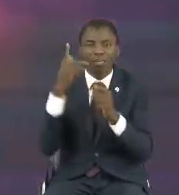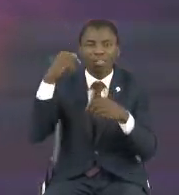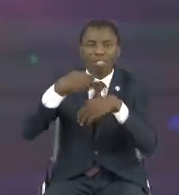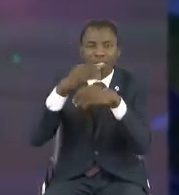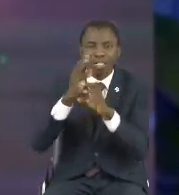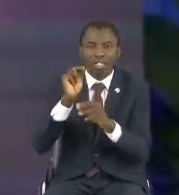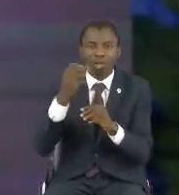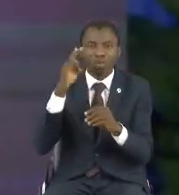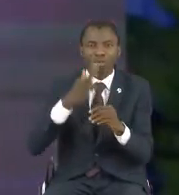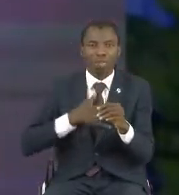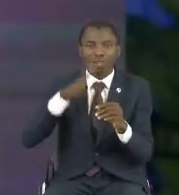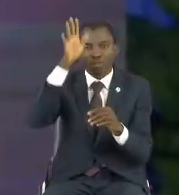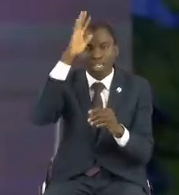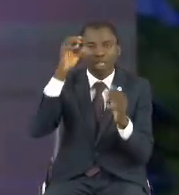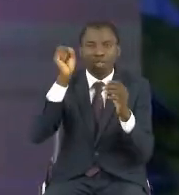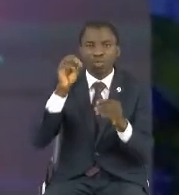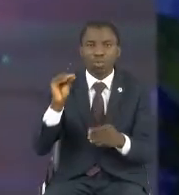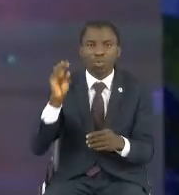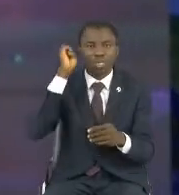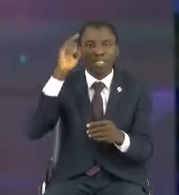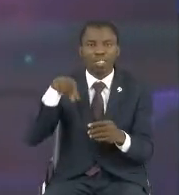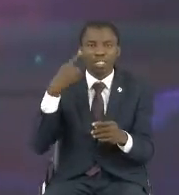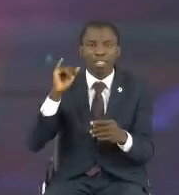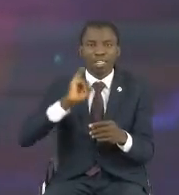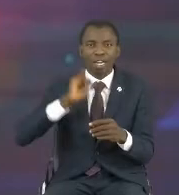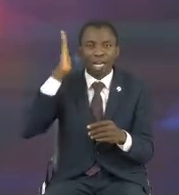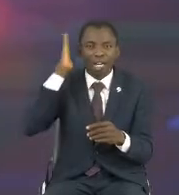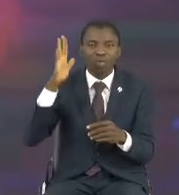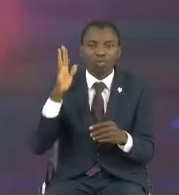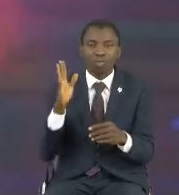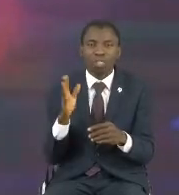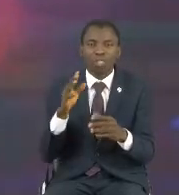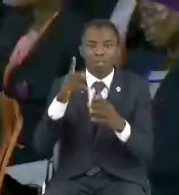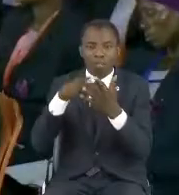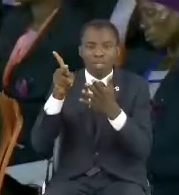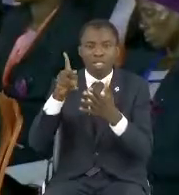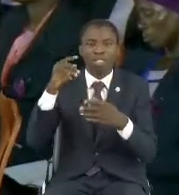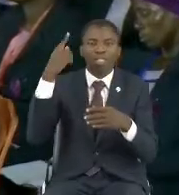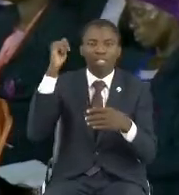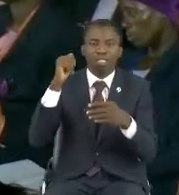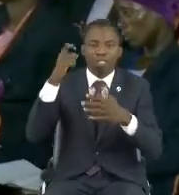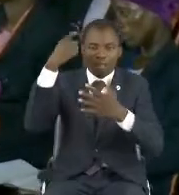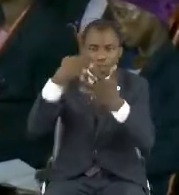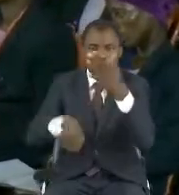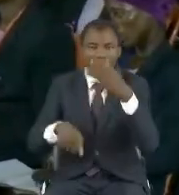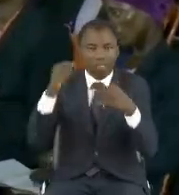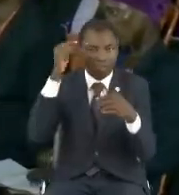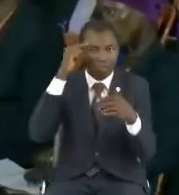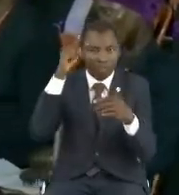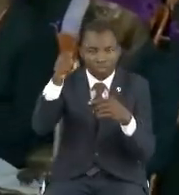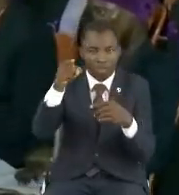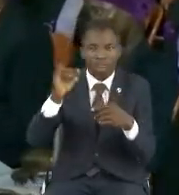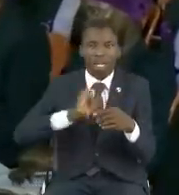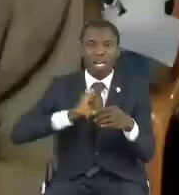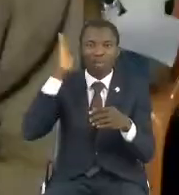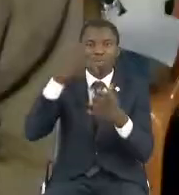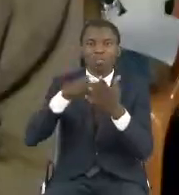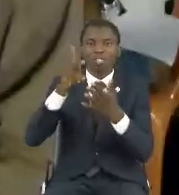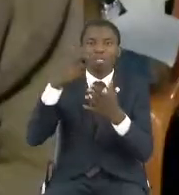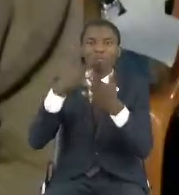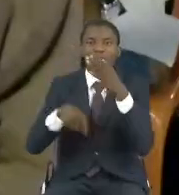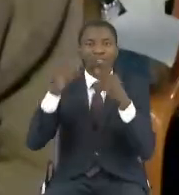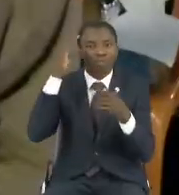And so he said, I'll pay the price for you. I'll pay the price for you